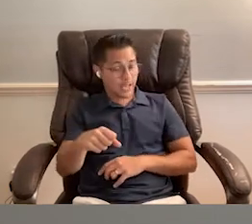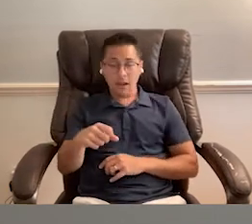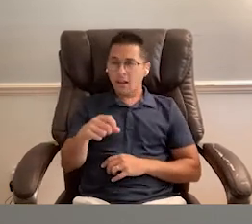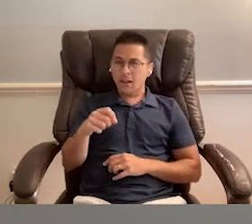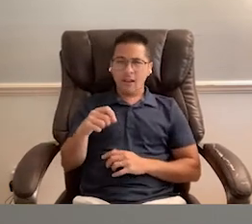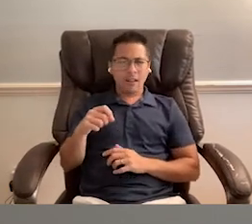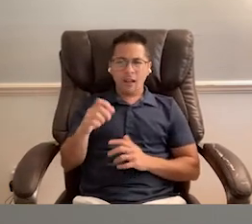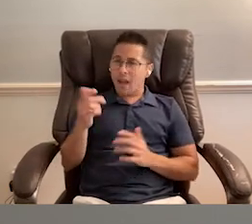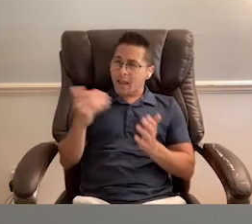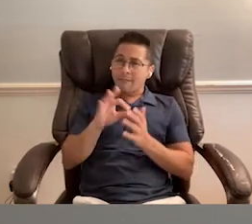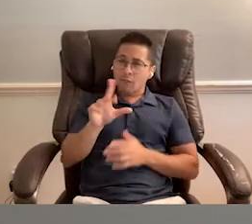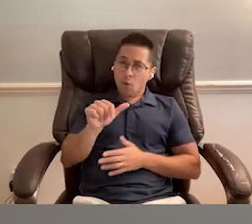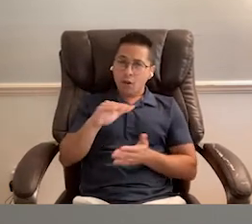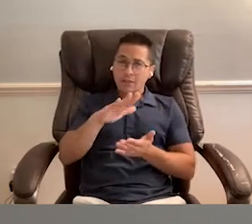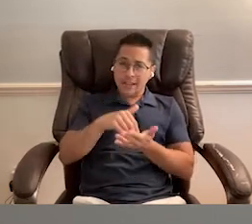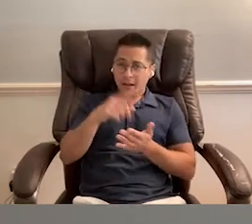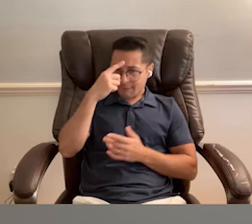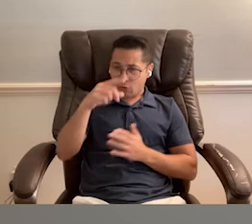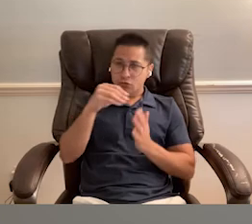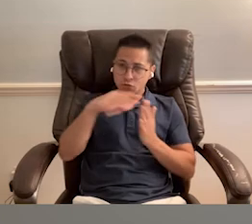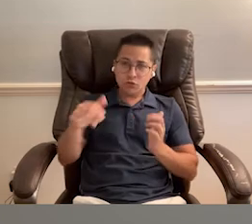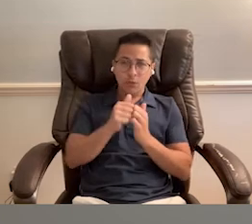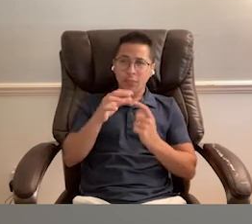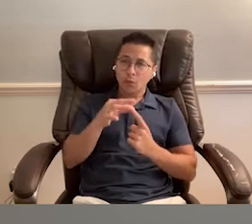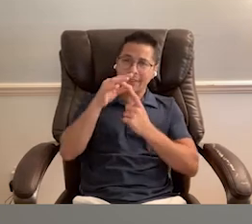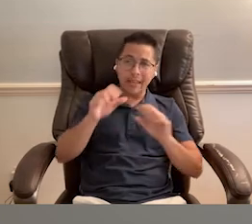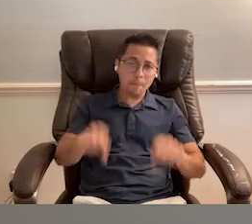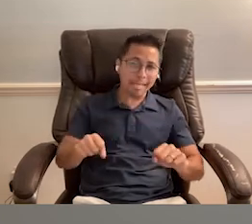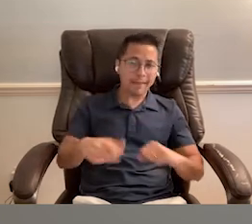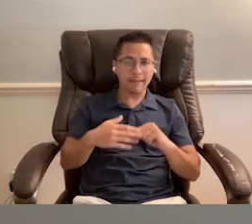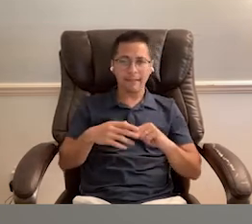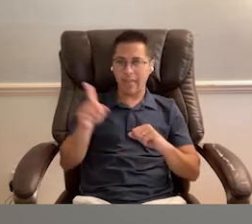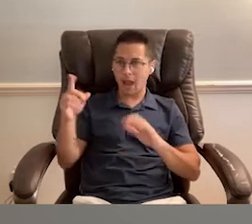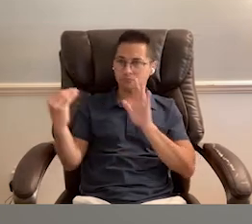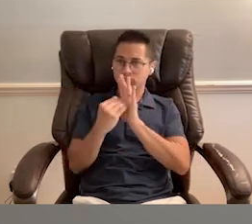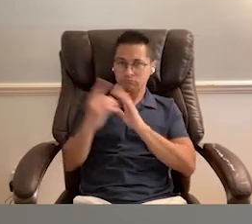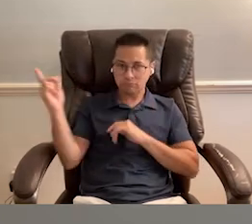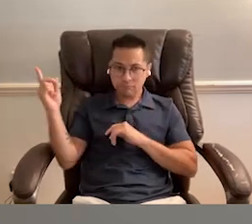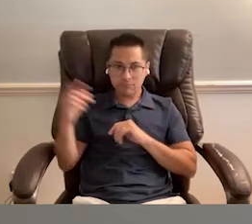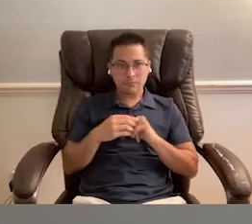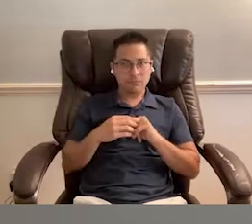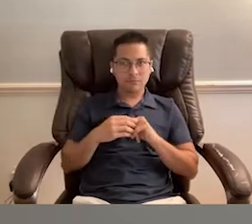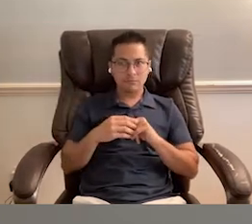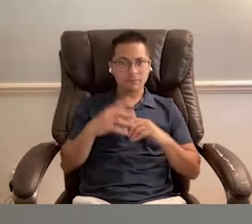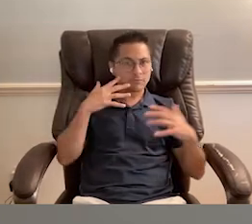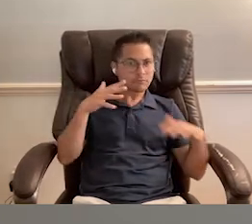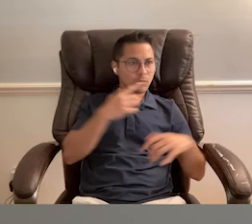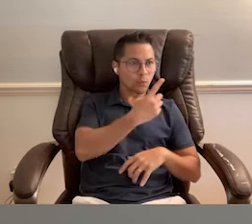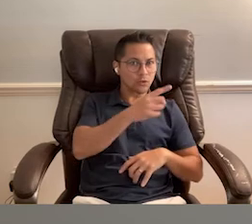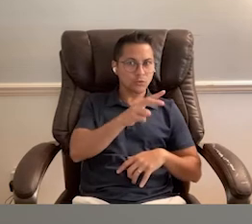so many, like I said, the Florida Center for Students with Unique Abilities is listed right here. 1, 2, 3.